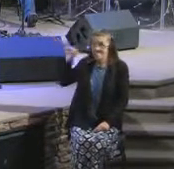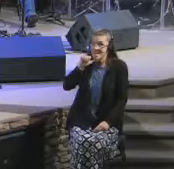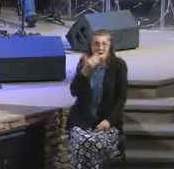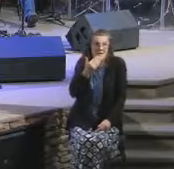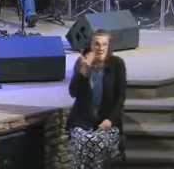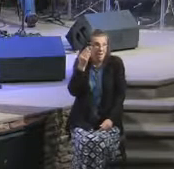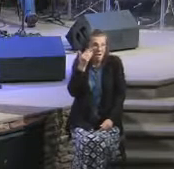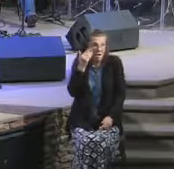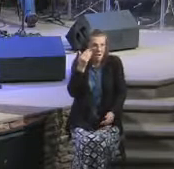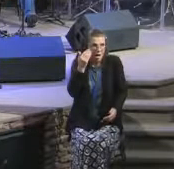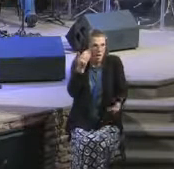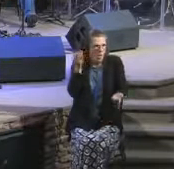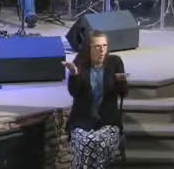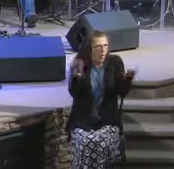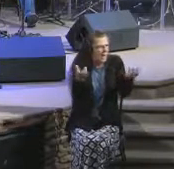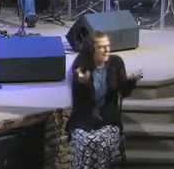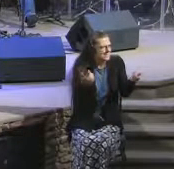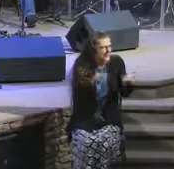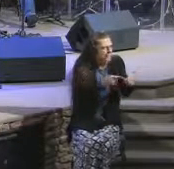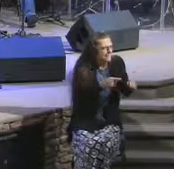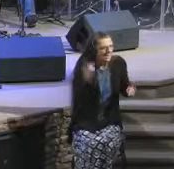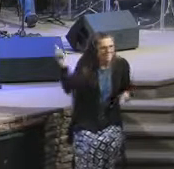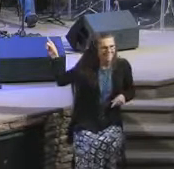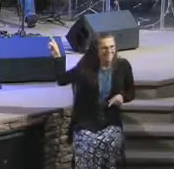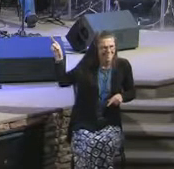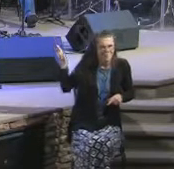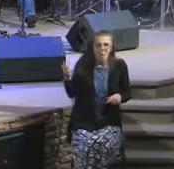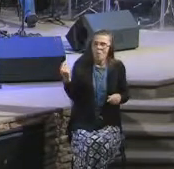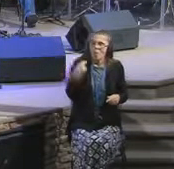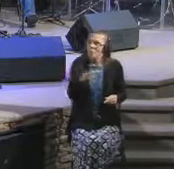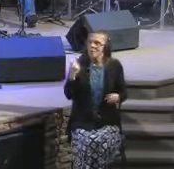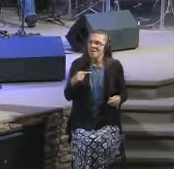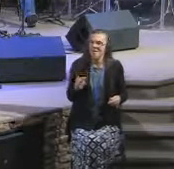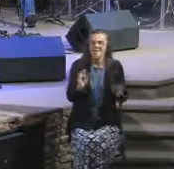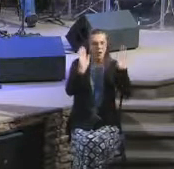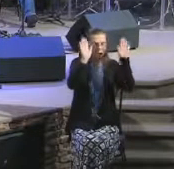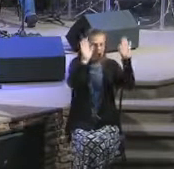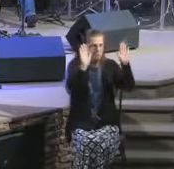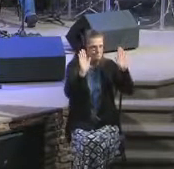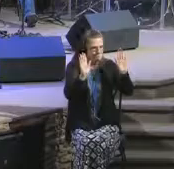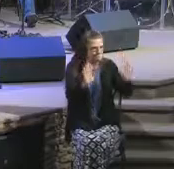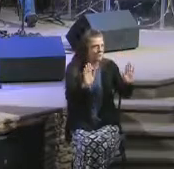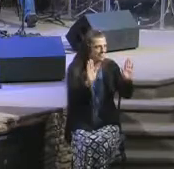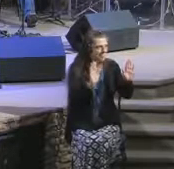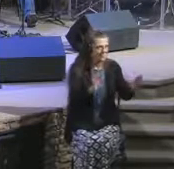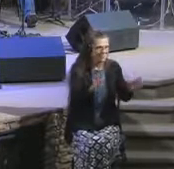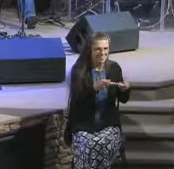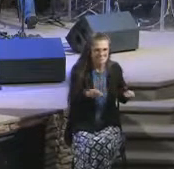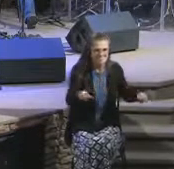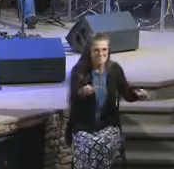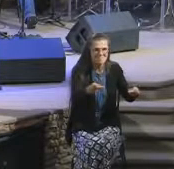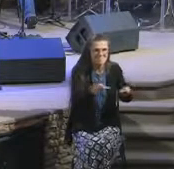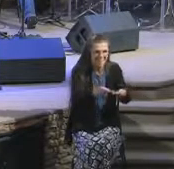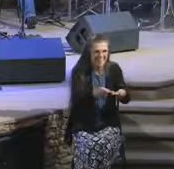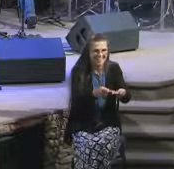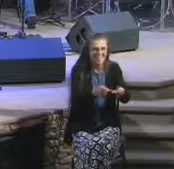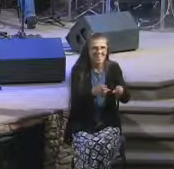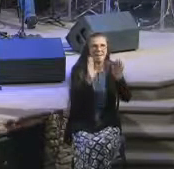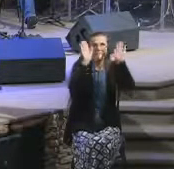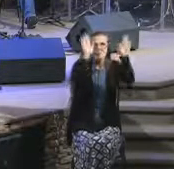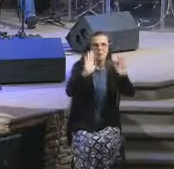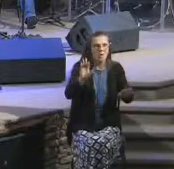all what's going on. And we are in such a wonderful place to have such wonderful